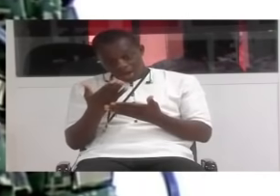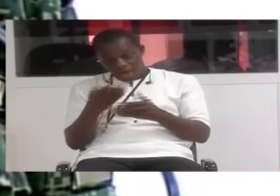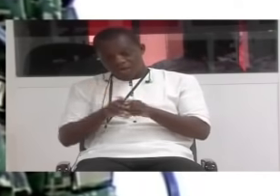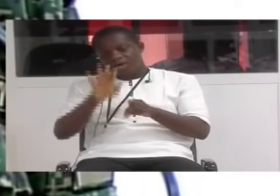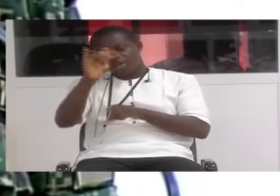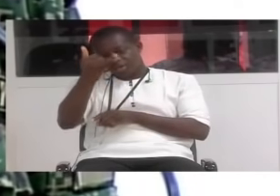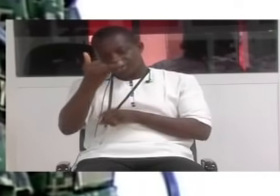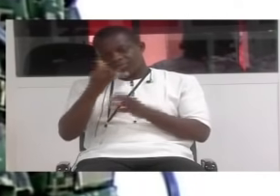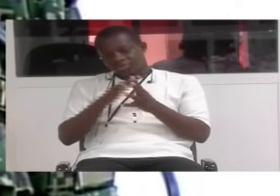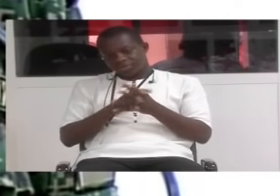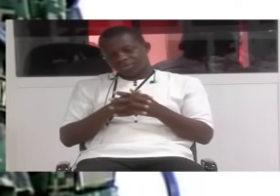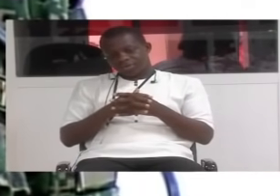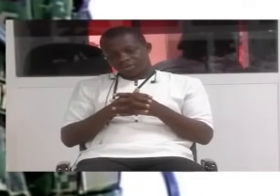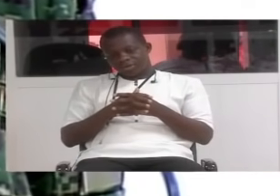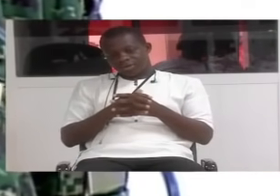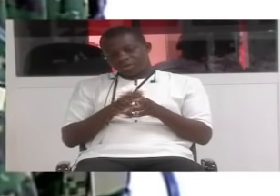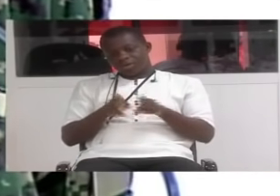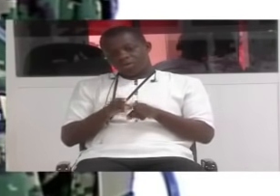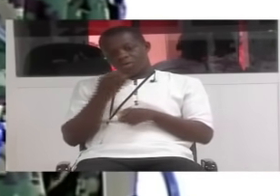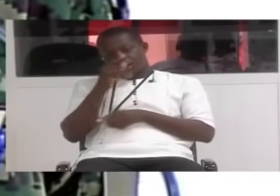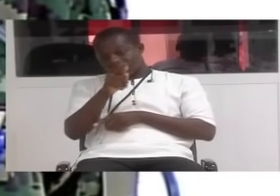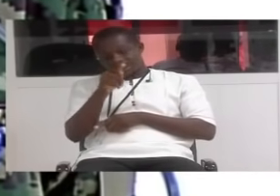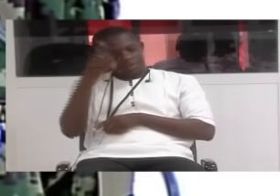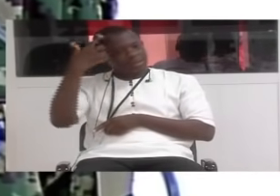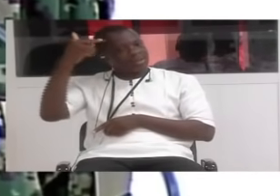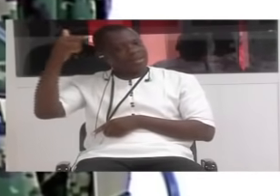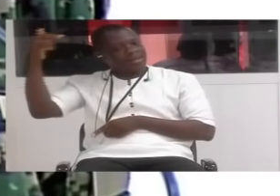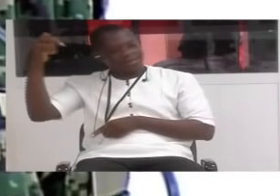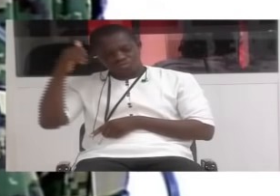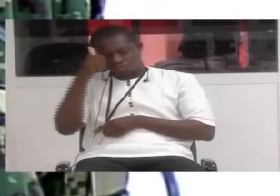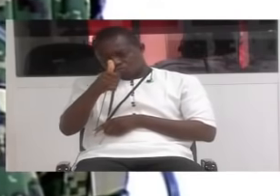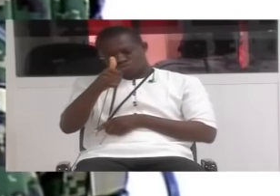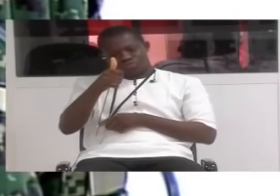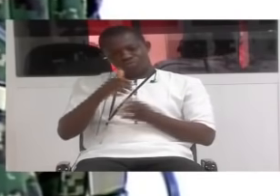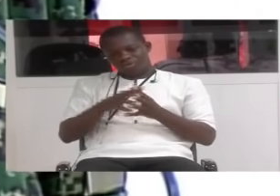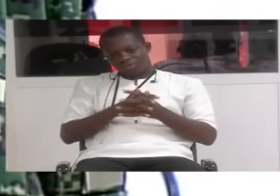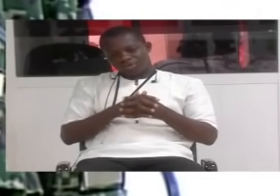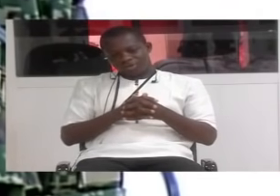him, really? And he said, yes. I said to him, well, that is a good dream.